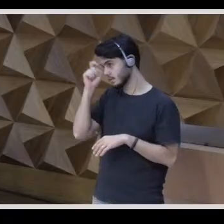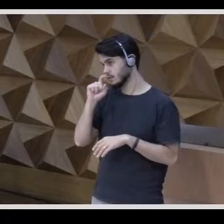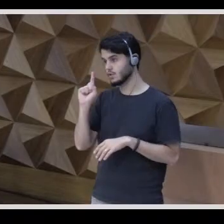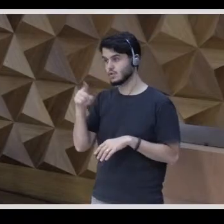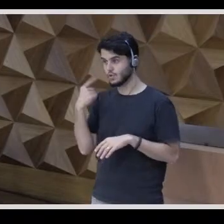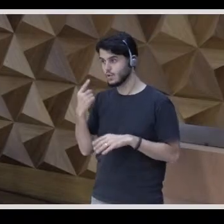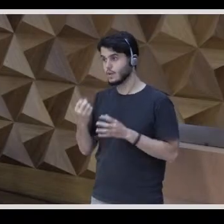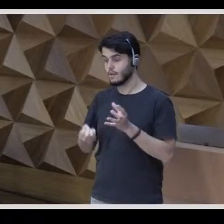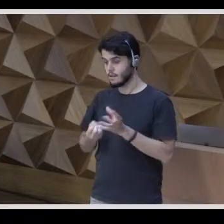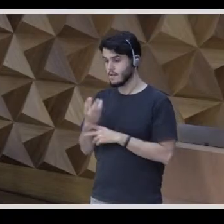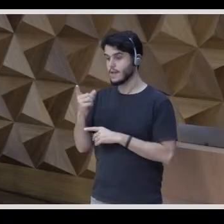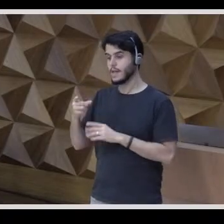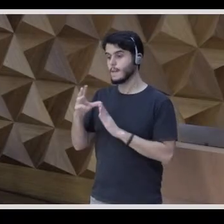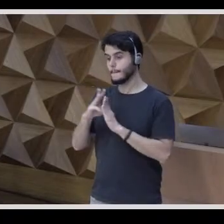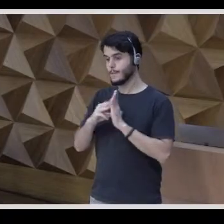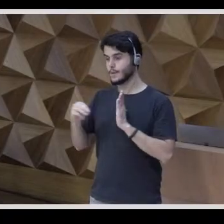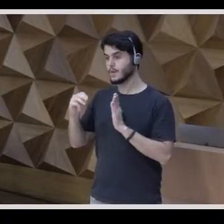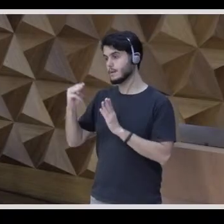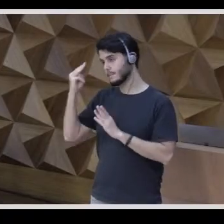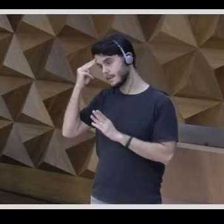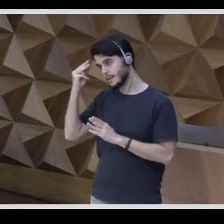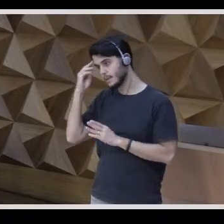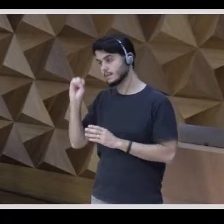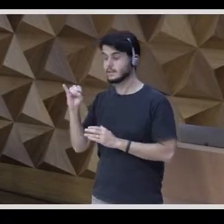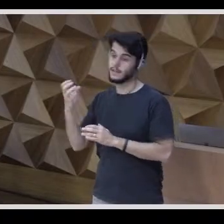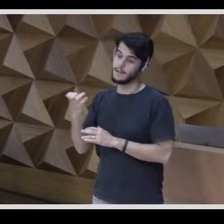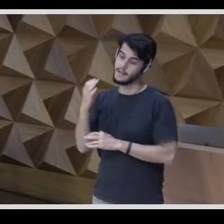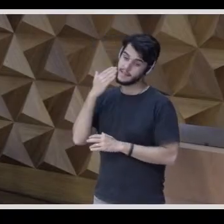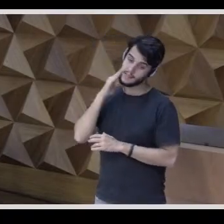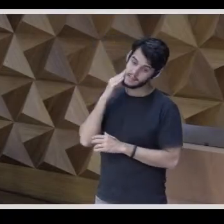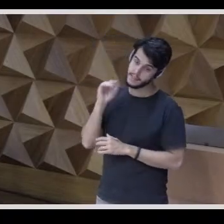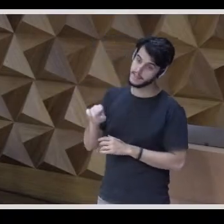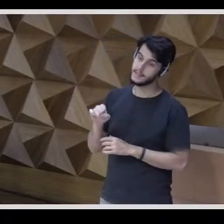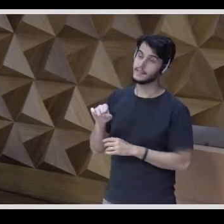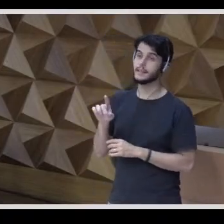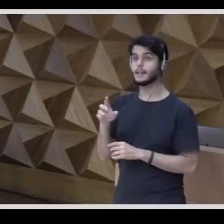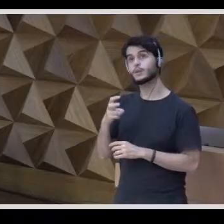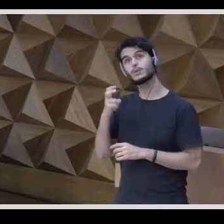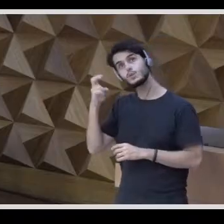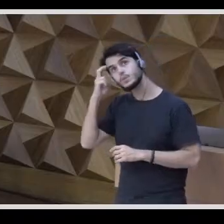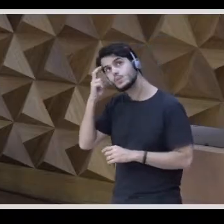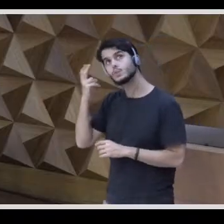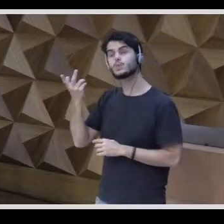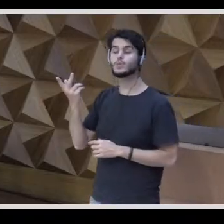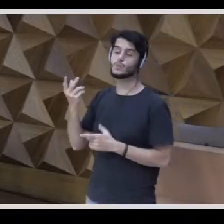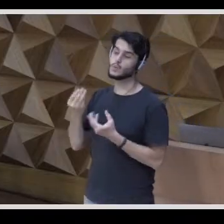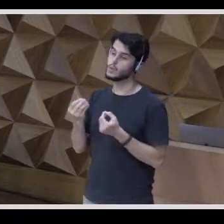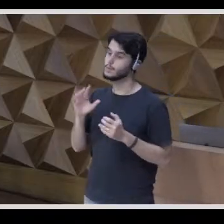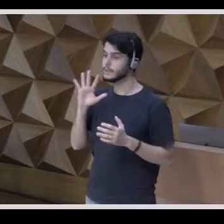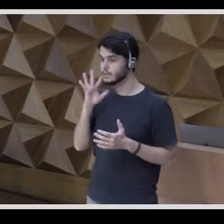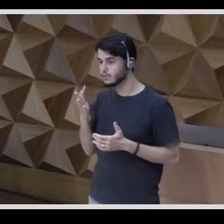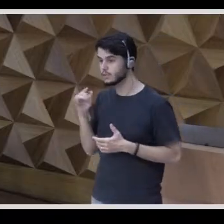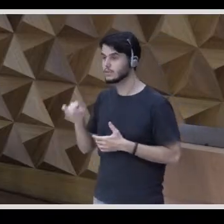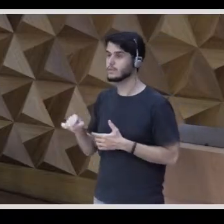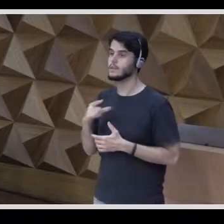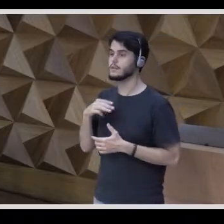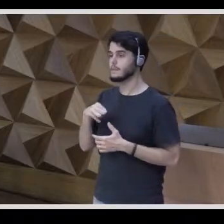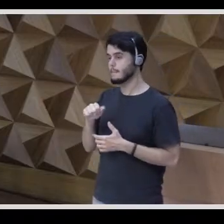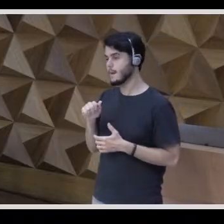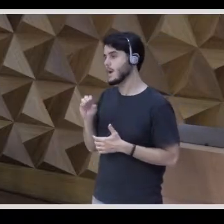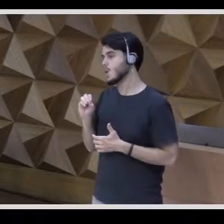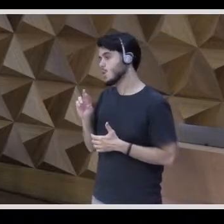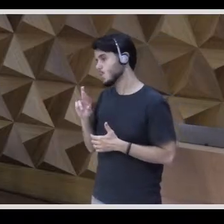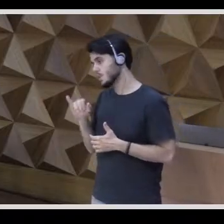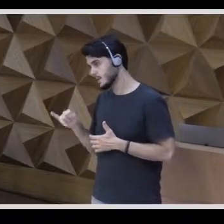the cultural dimension you very nicely put with the Maori people in New Zealand who have their